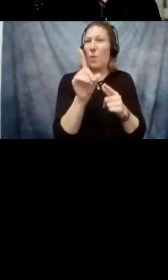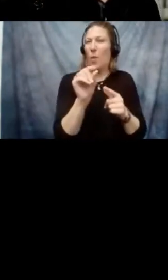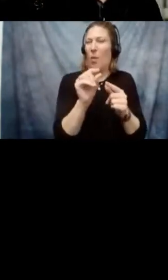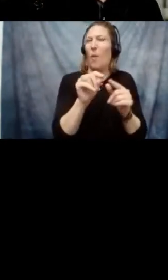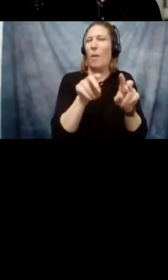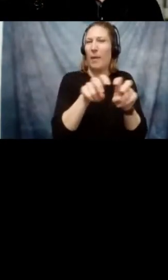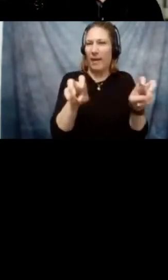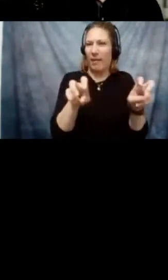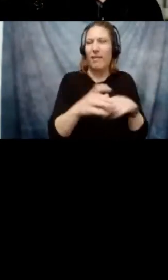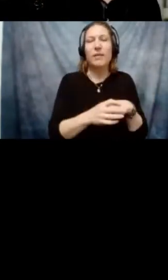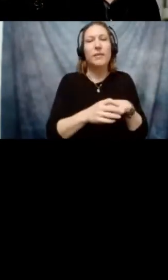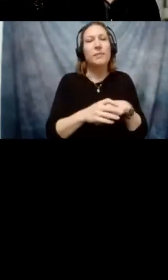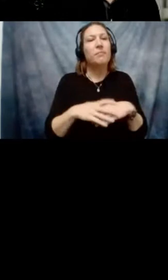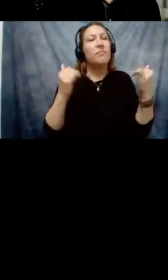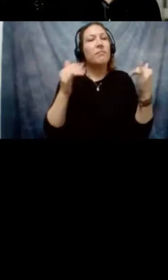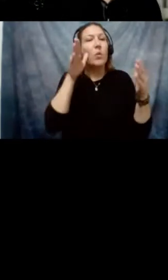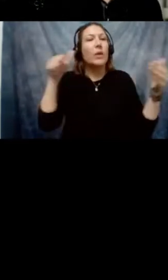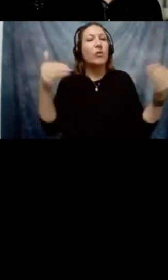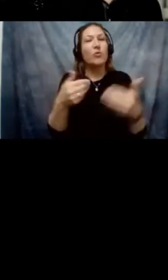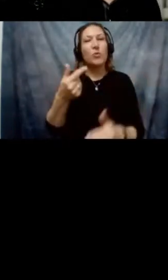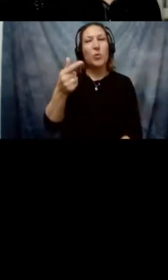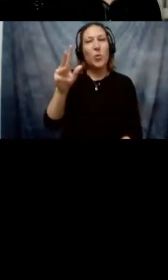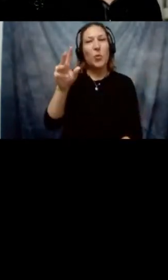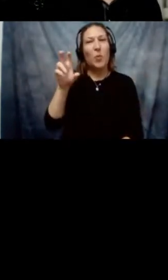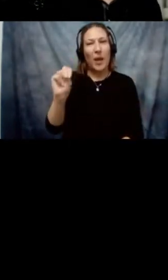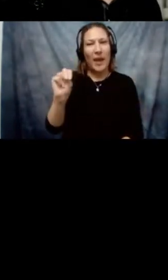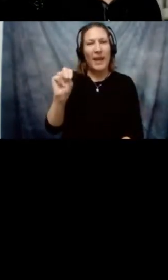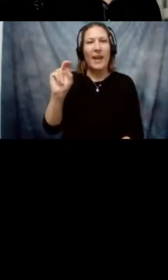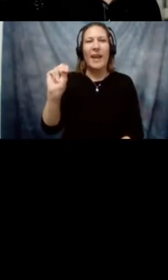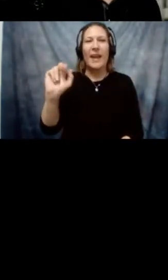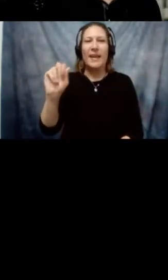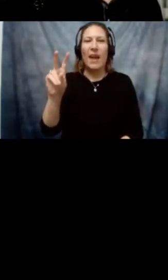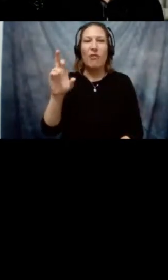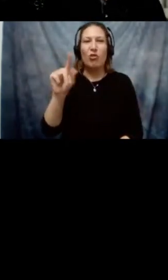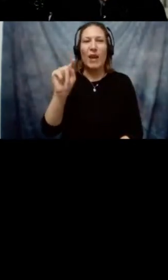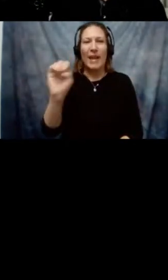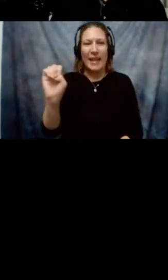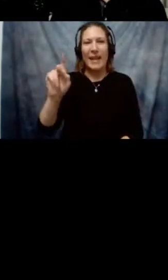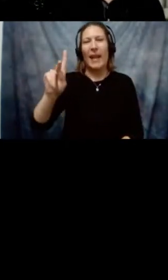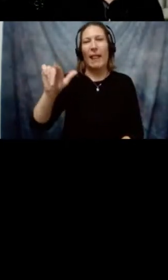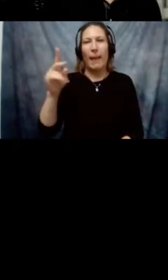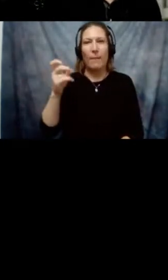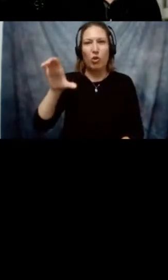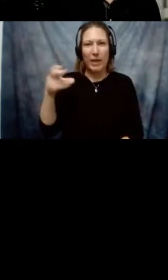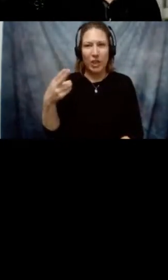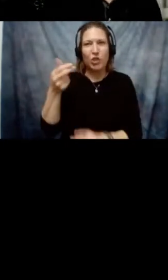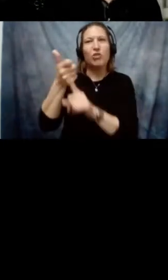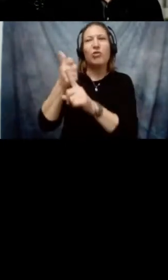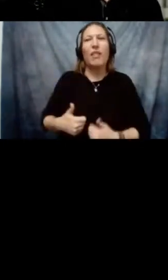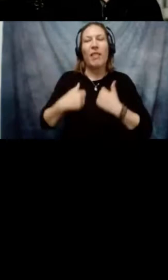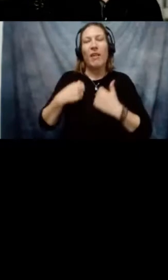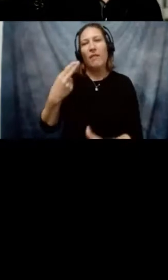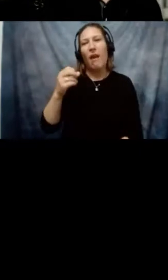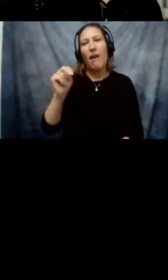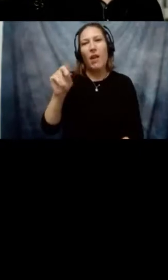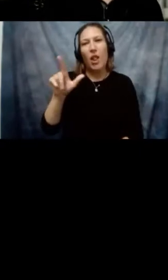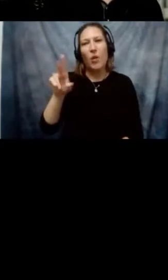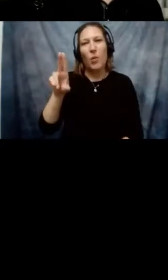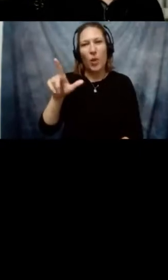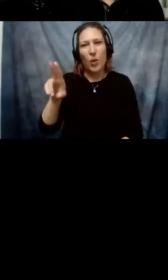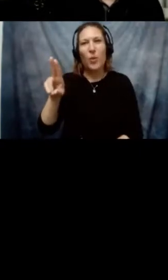introduce you to Gwen Navarrete Clapperich. She is located in Honolulu, Hawaii. Thanks so much earlier